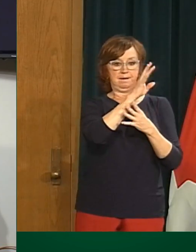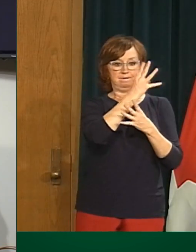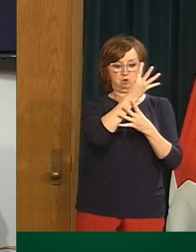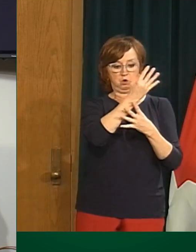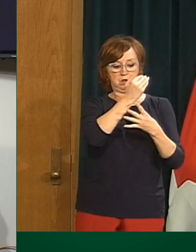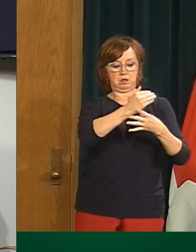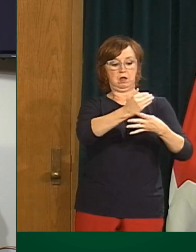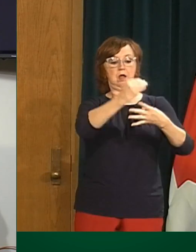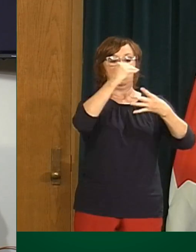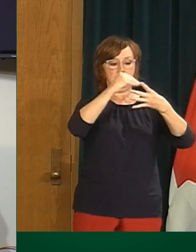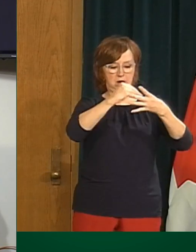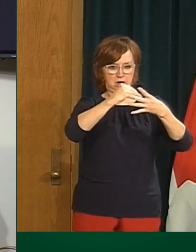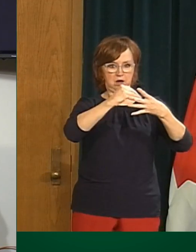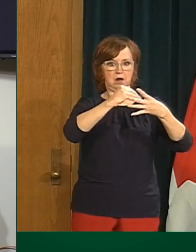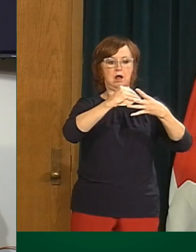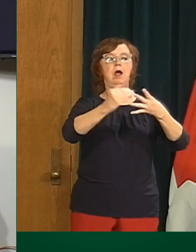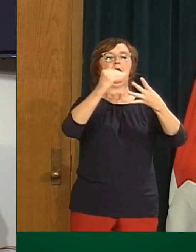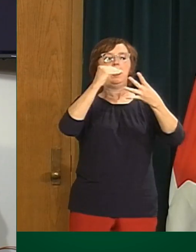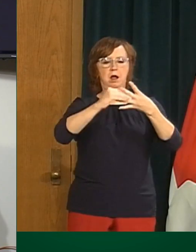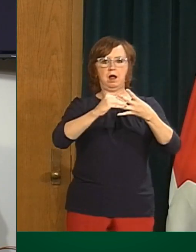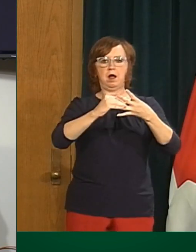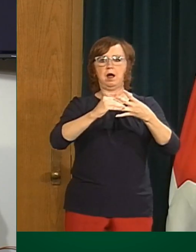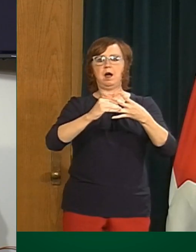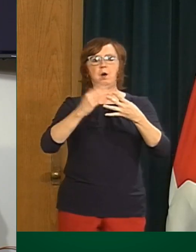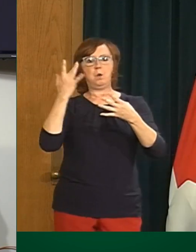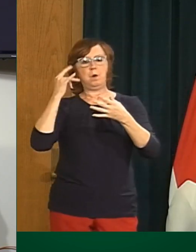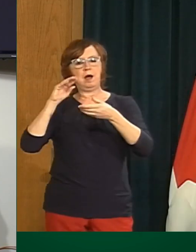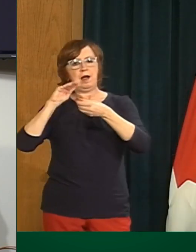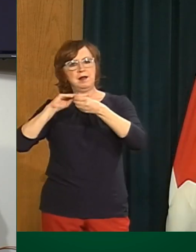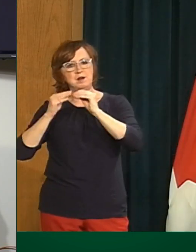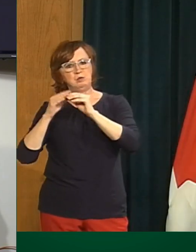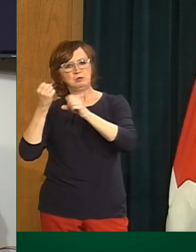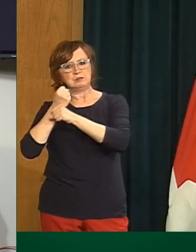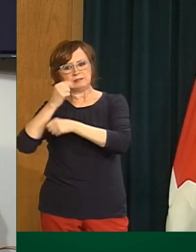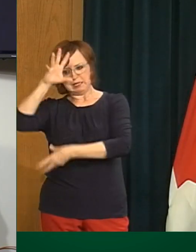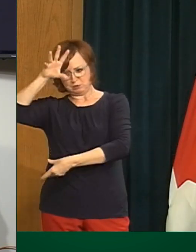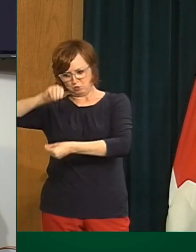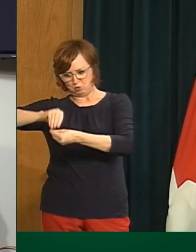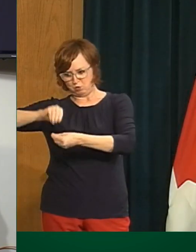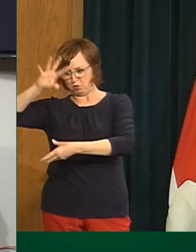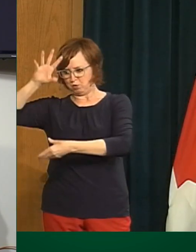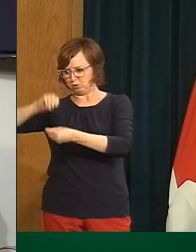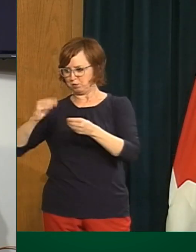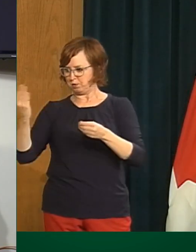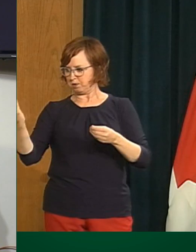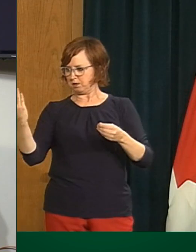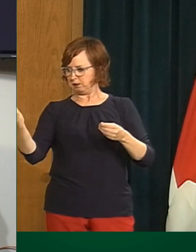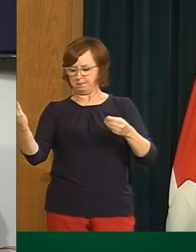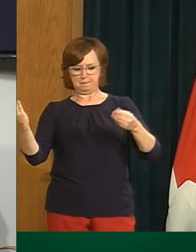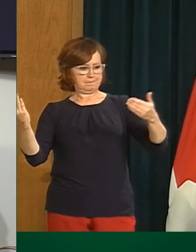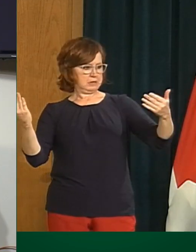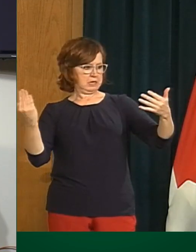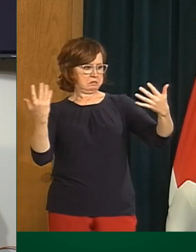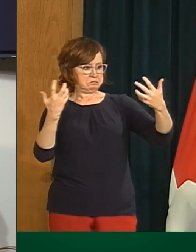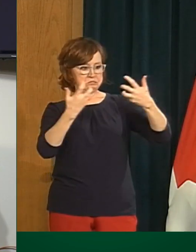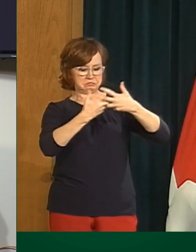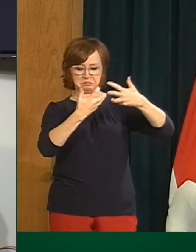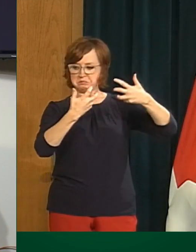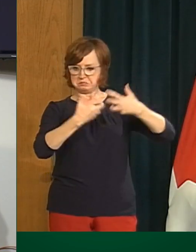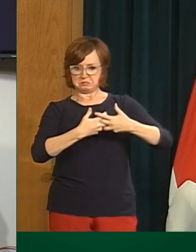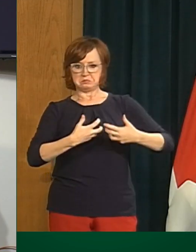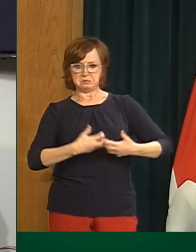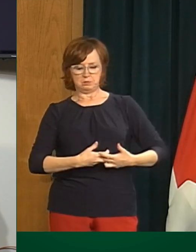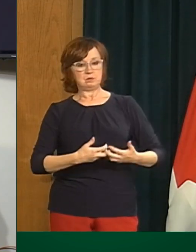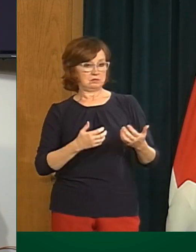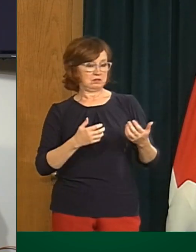to me that you're not going to get the information that you need to properly measure if this thing is going to have proper or any effect